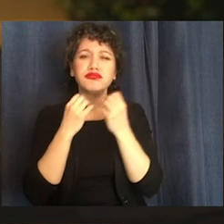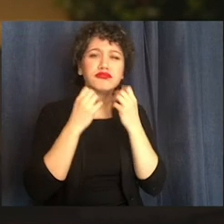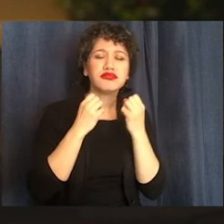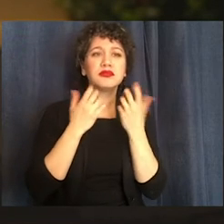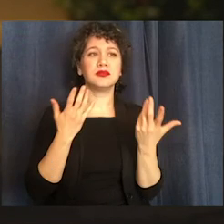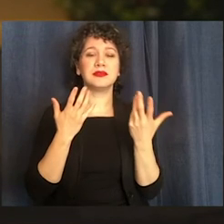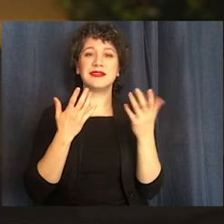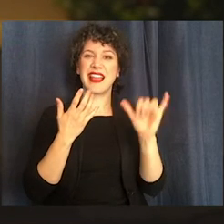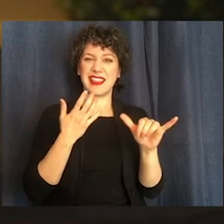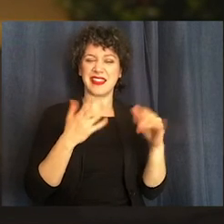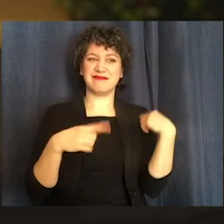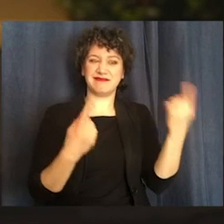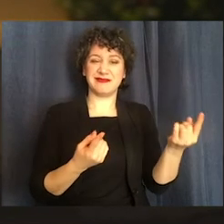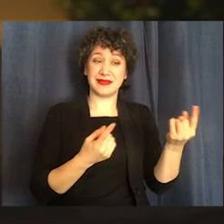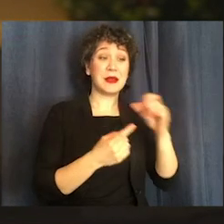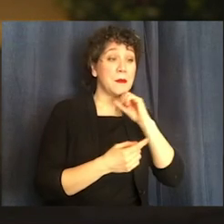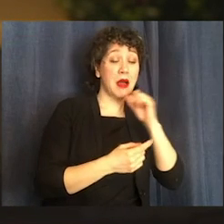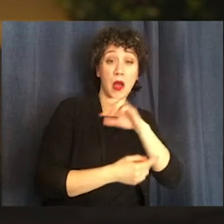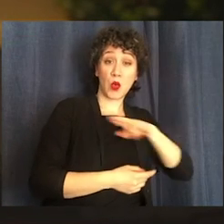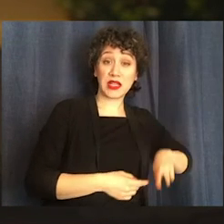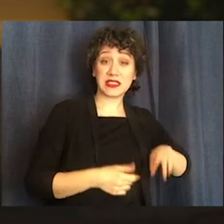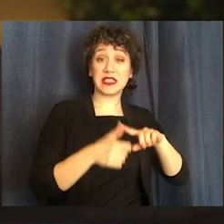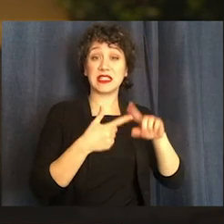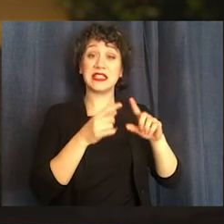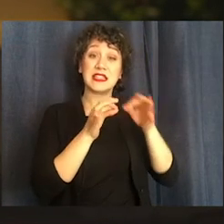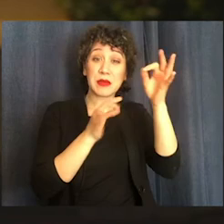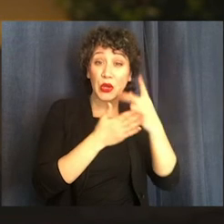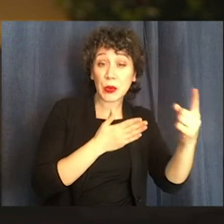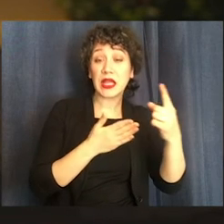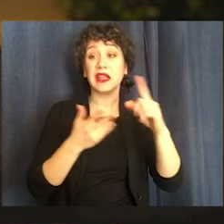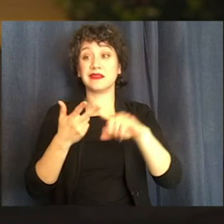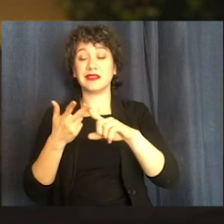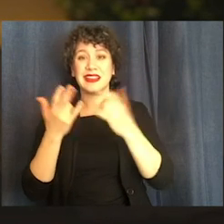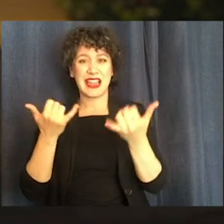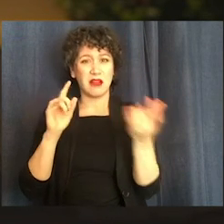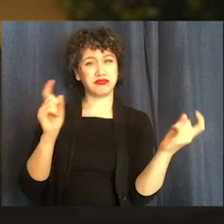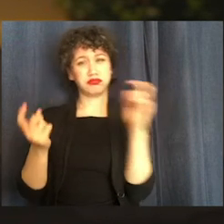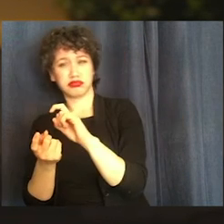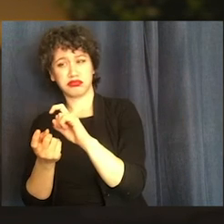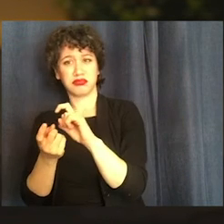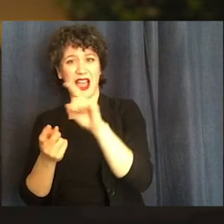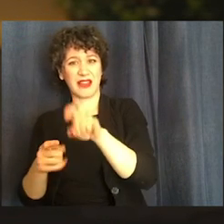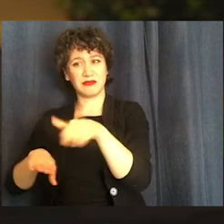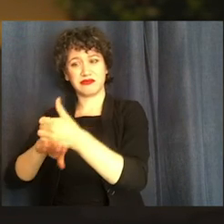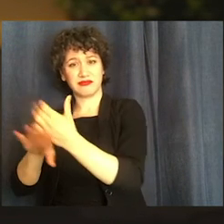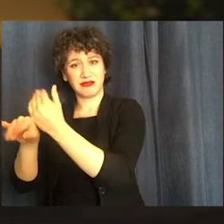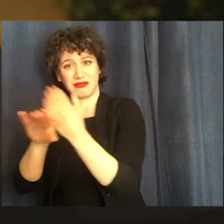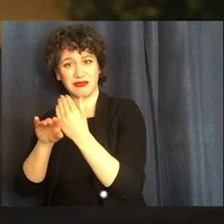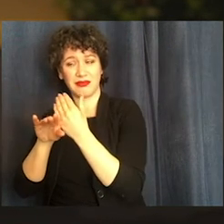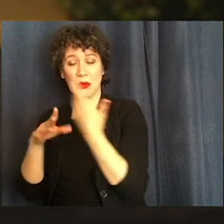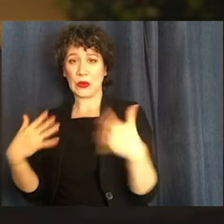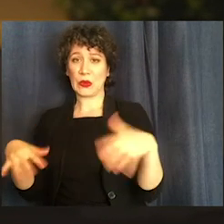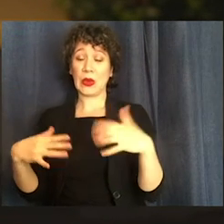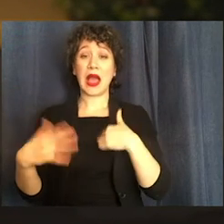of Palmer High for all their work to ensure that school continues for us, that we get to continue learning, as well as their work to give us a celebratory end to